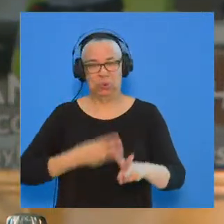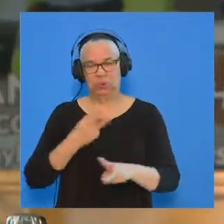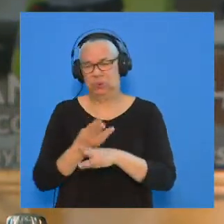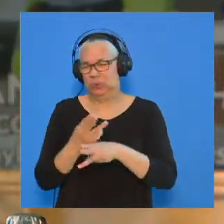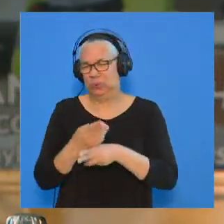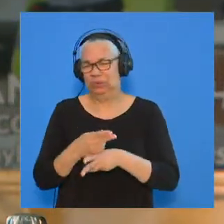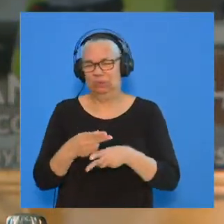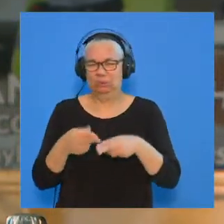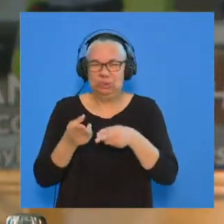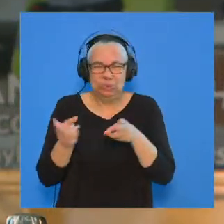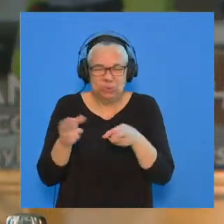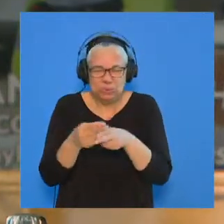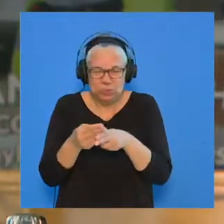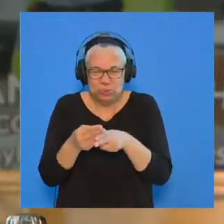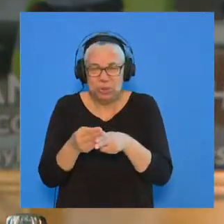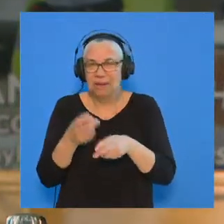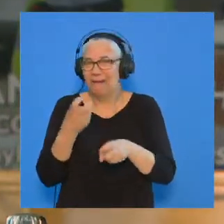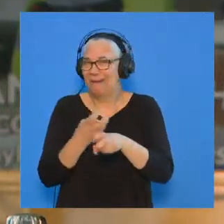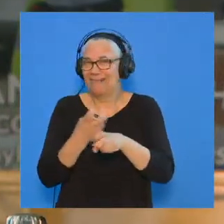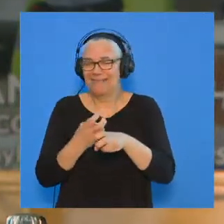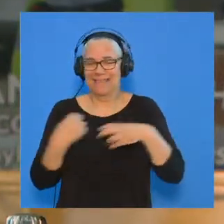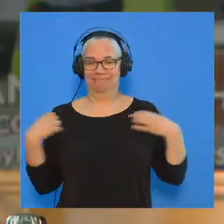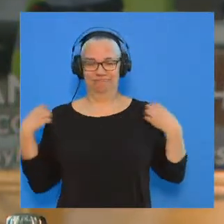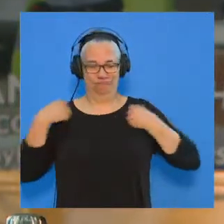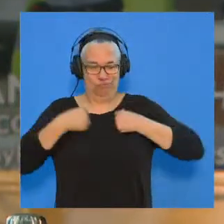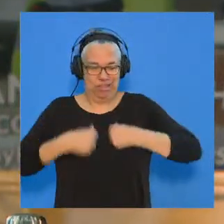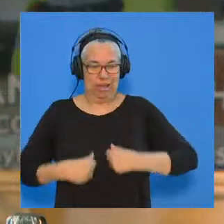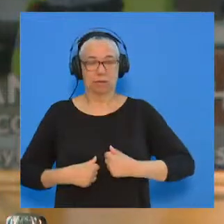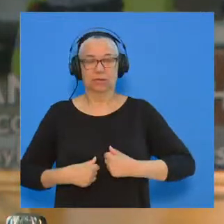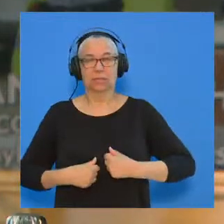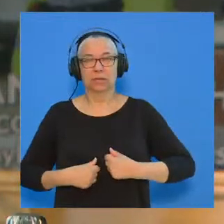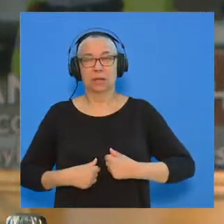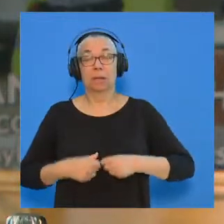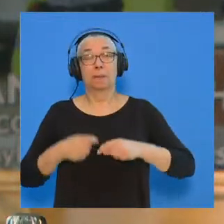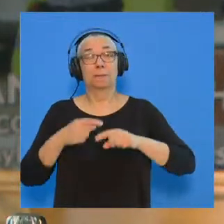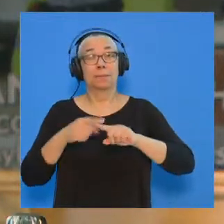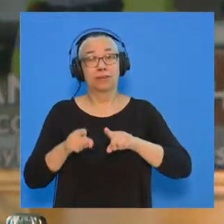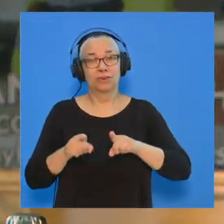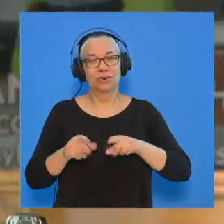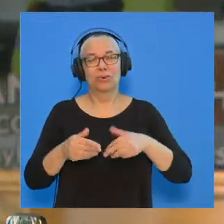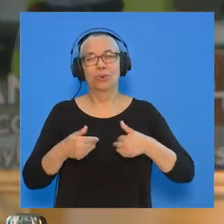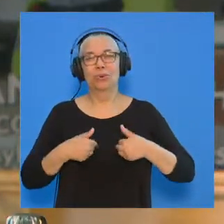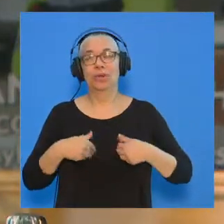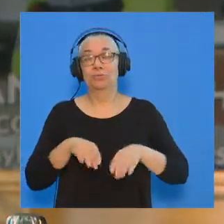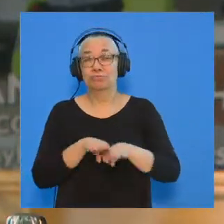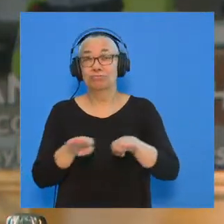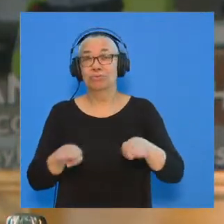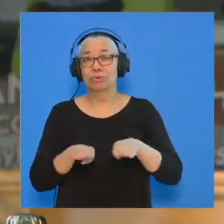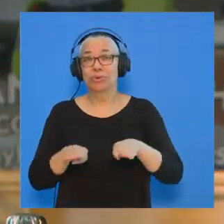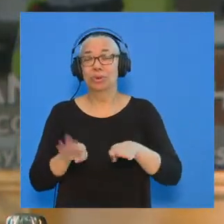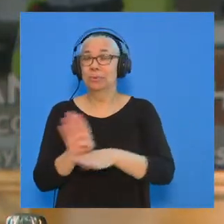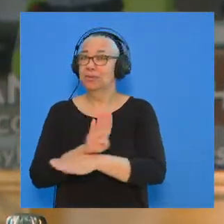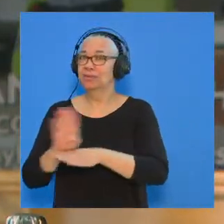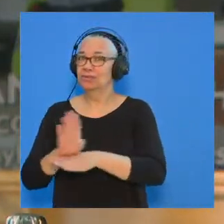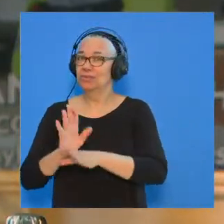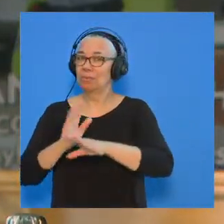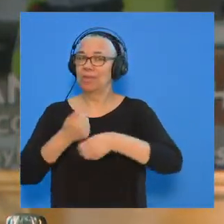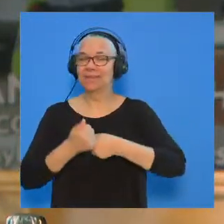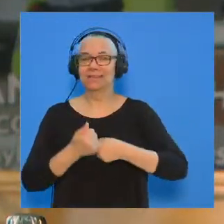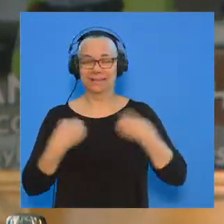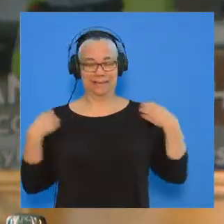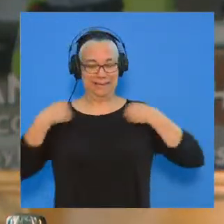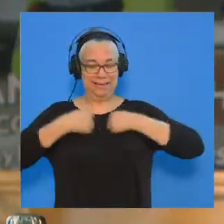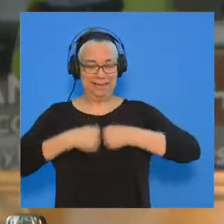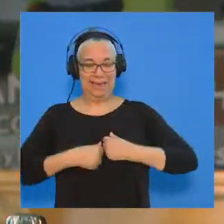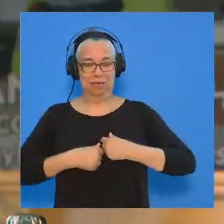as gowns. However, we have just engaged local businesses to make reusable gowns. So we're expecting 500 gowns